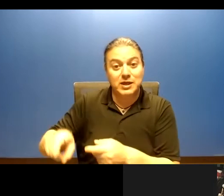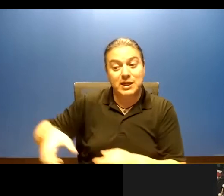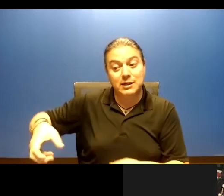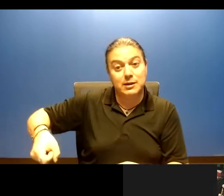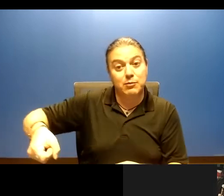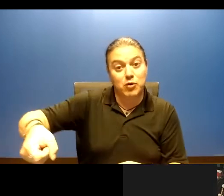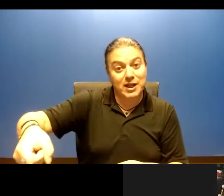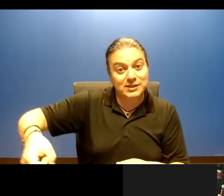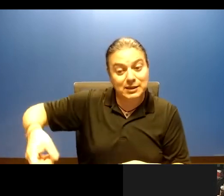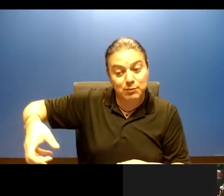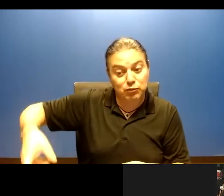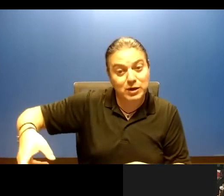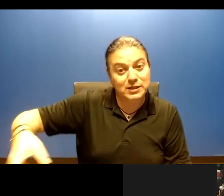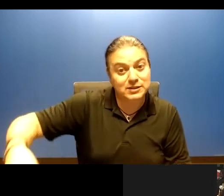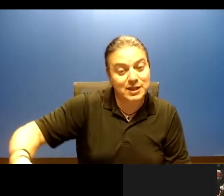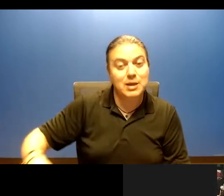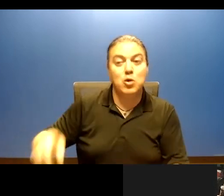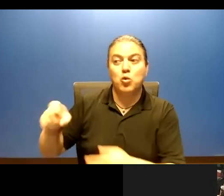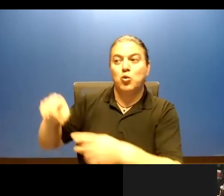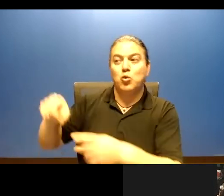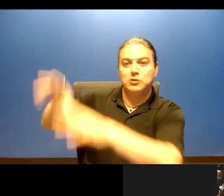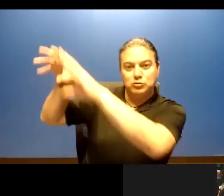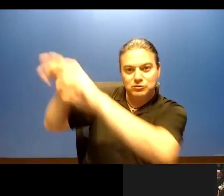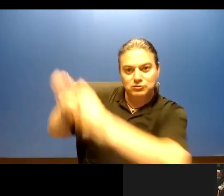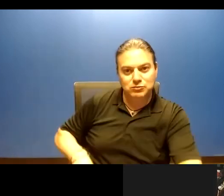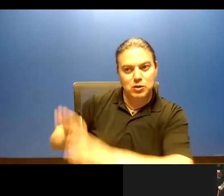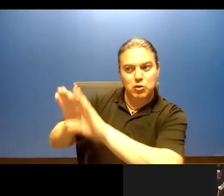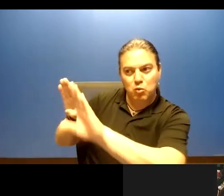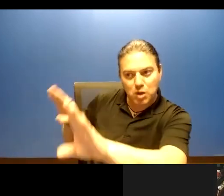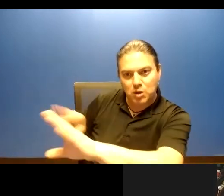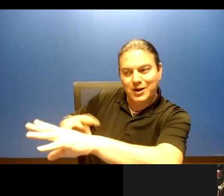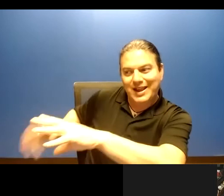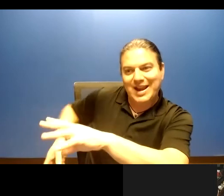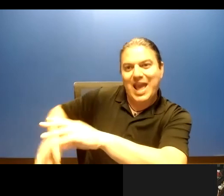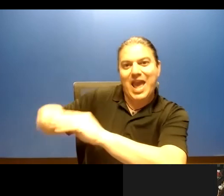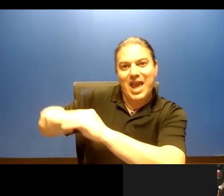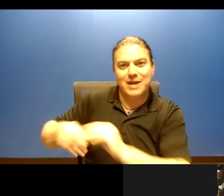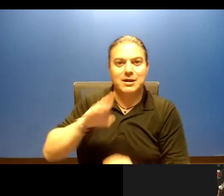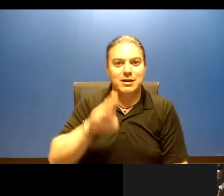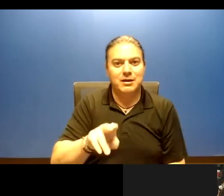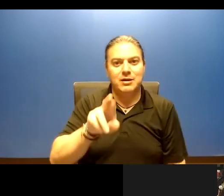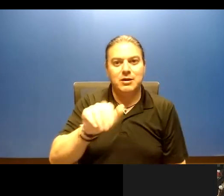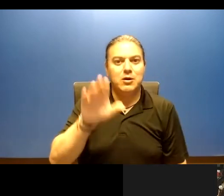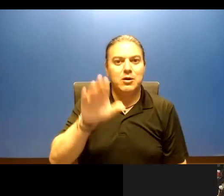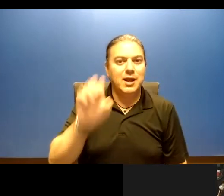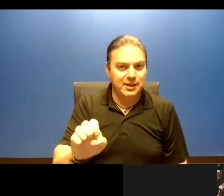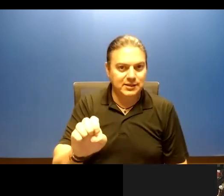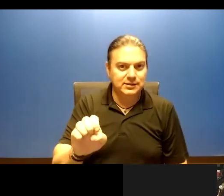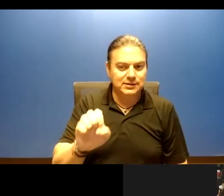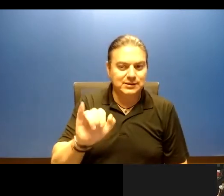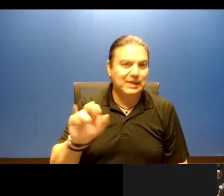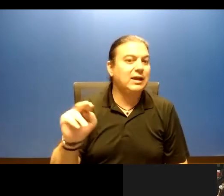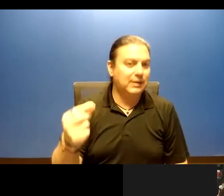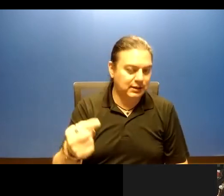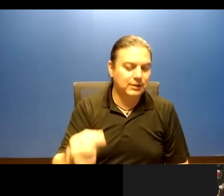basically down to the studs and add bracing, which added a lot of expense. And